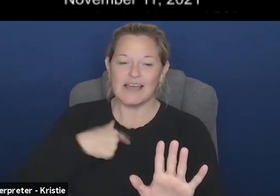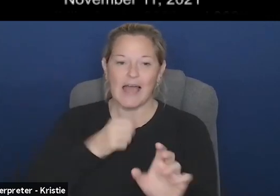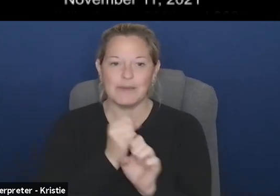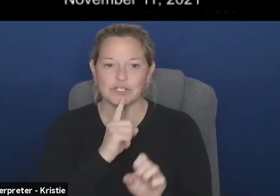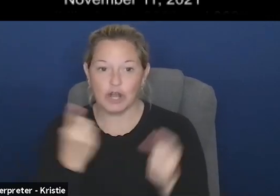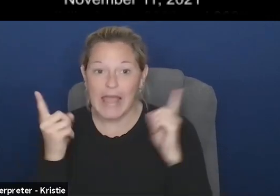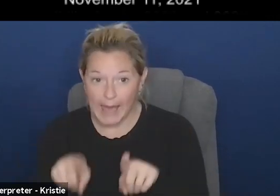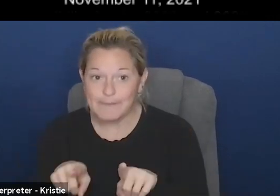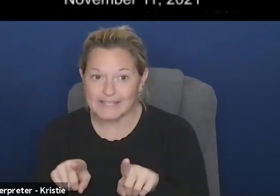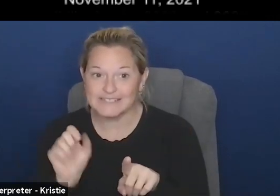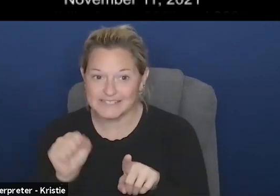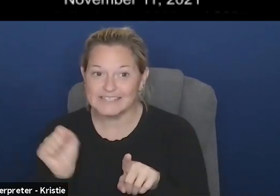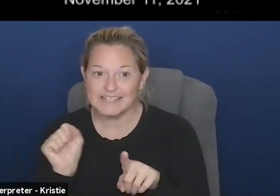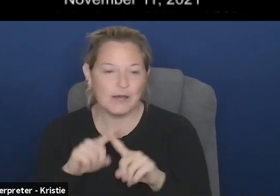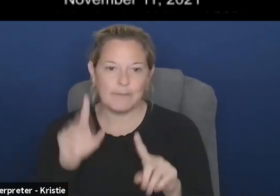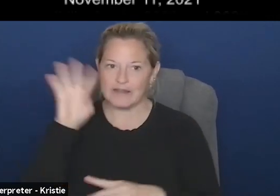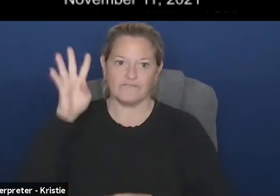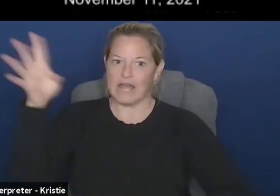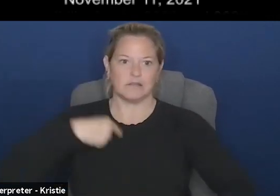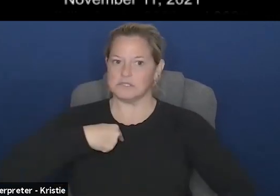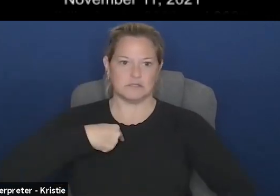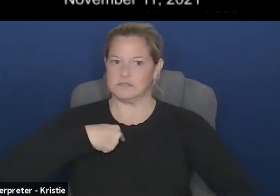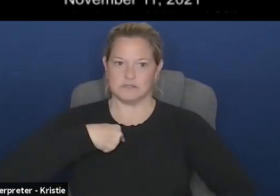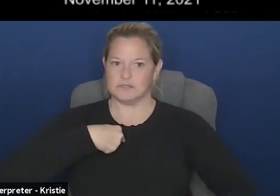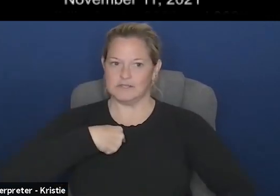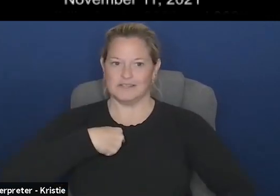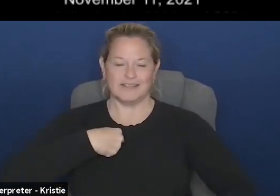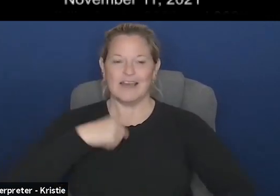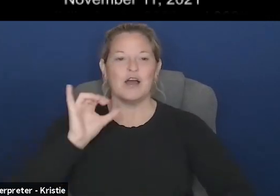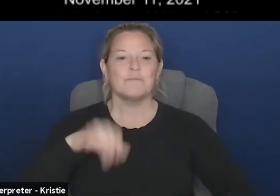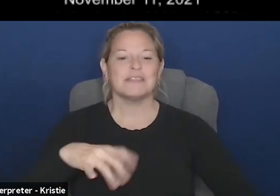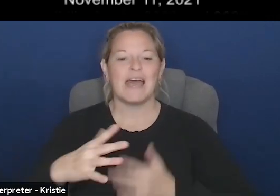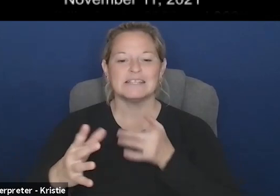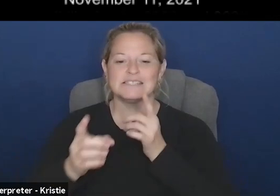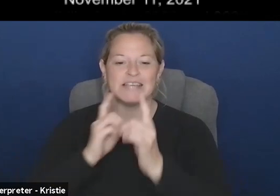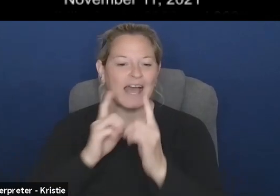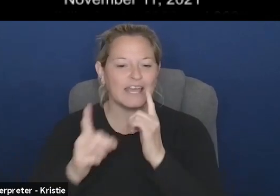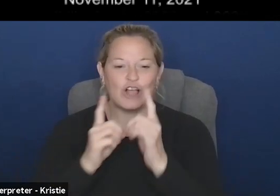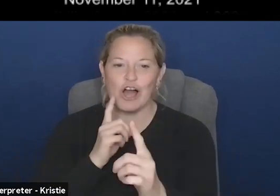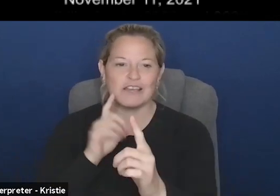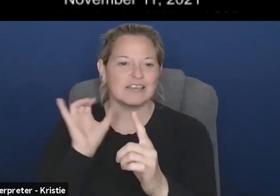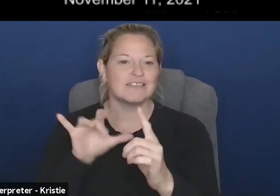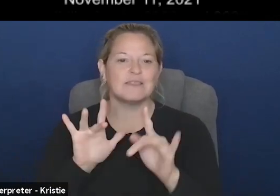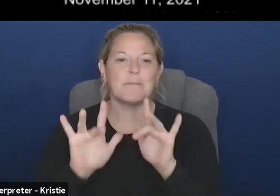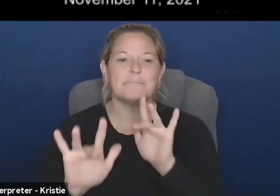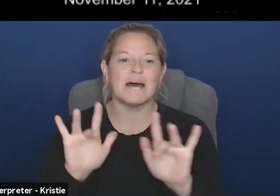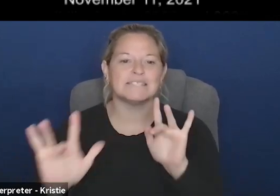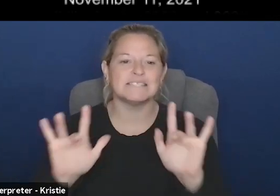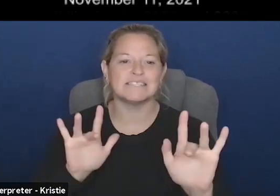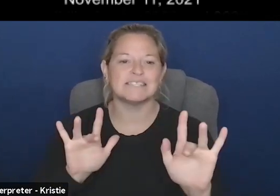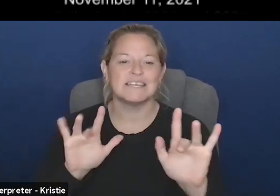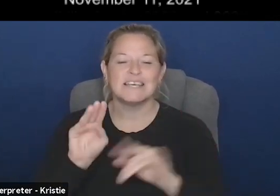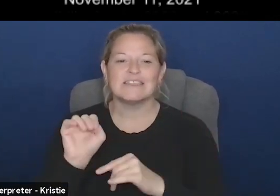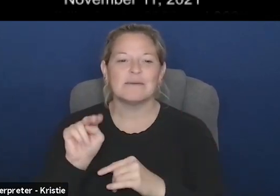of a graphical interface with dialog boxes and buttons and windows and menus